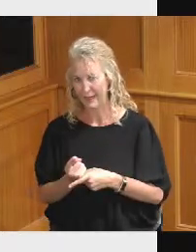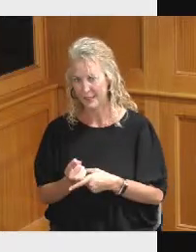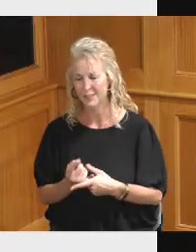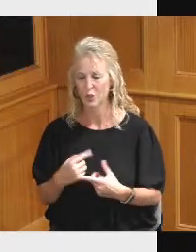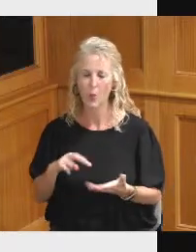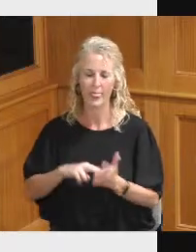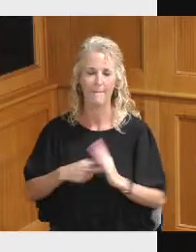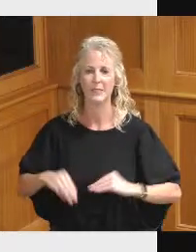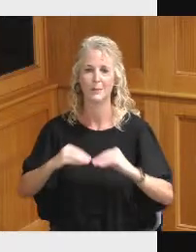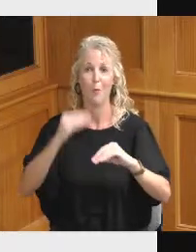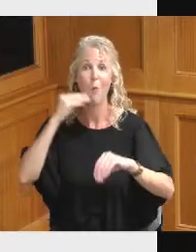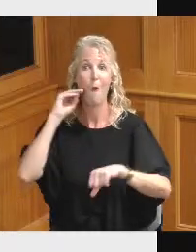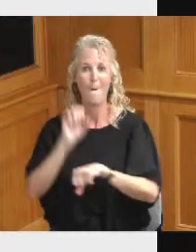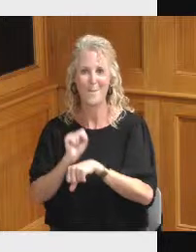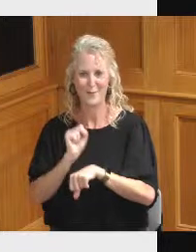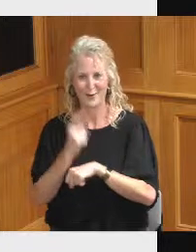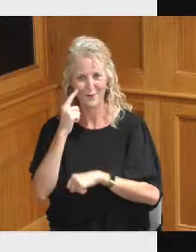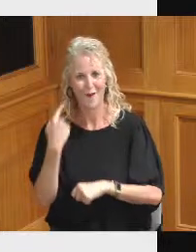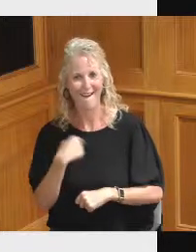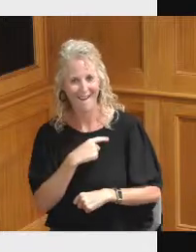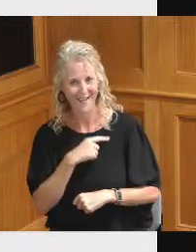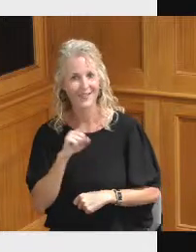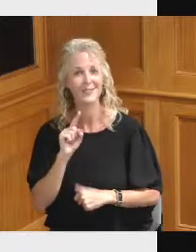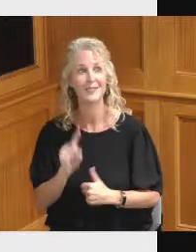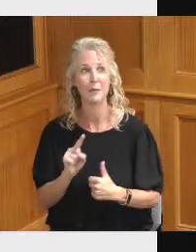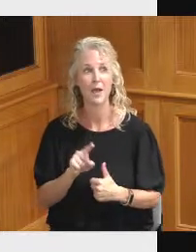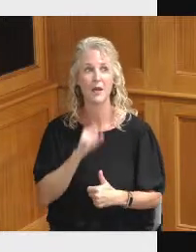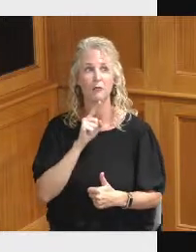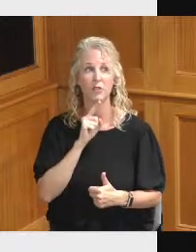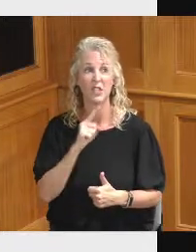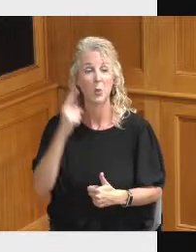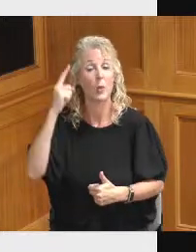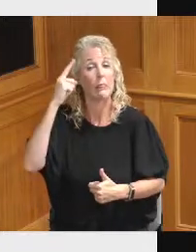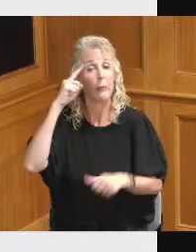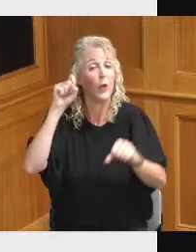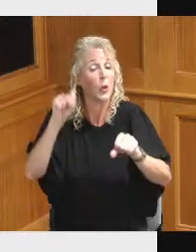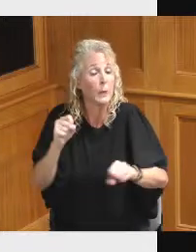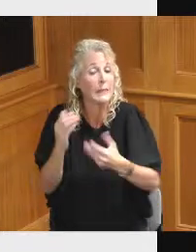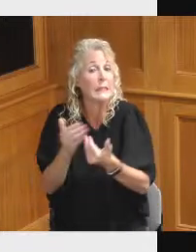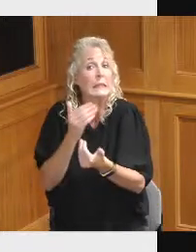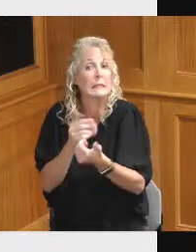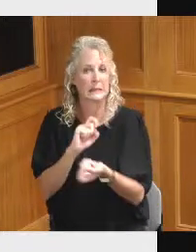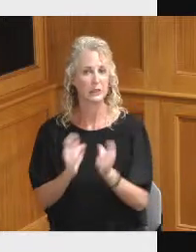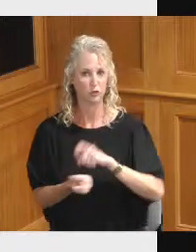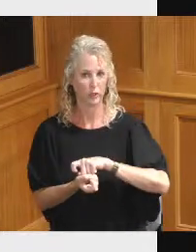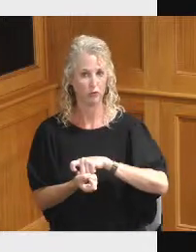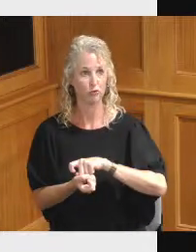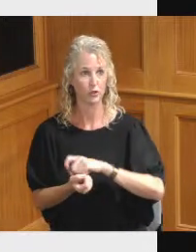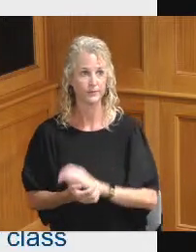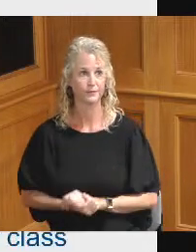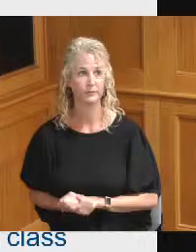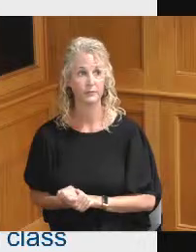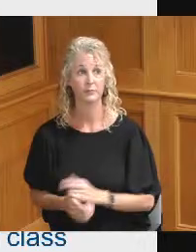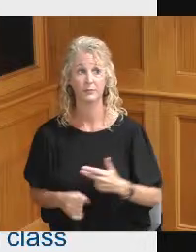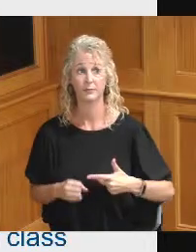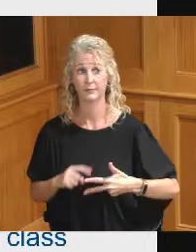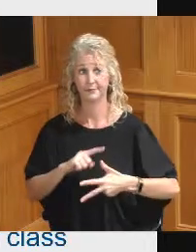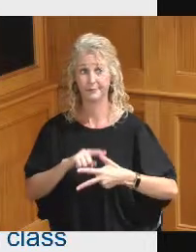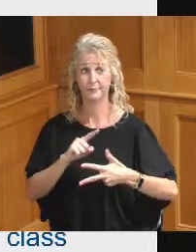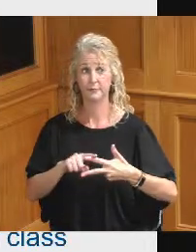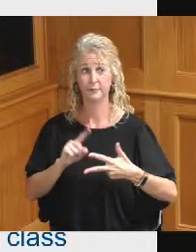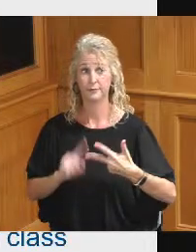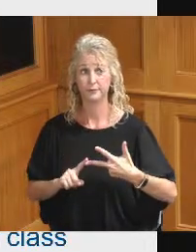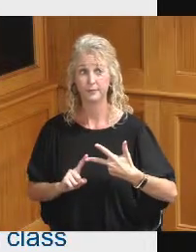study there, but this is one of the key and relatively easy changes that could be made. And the last on the